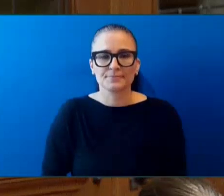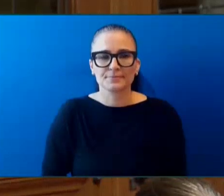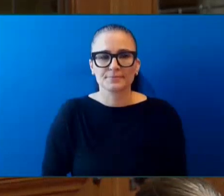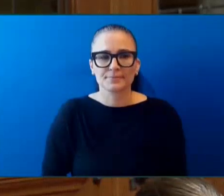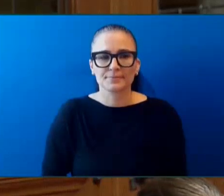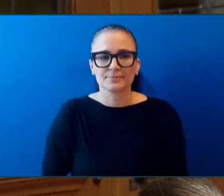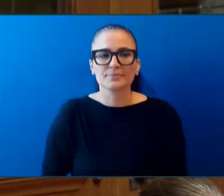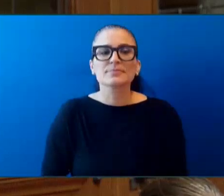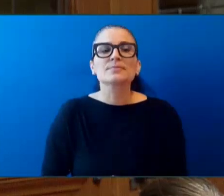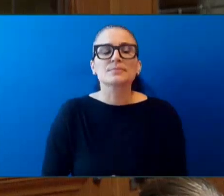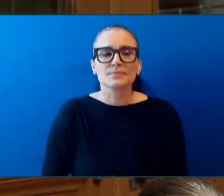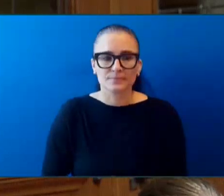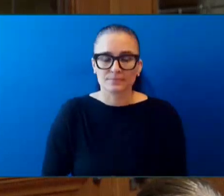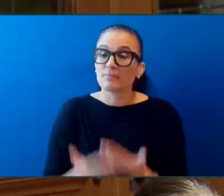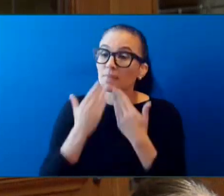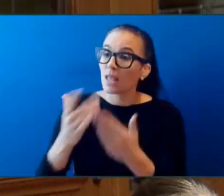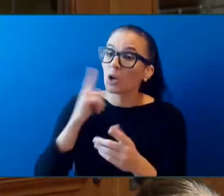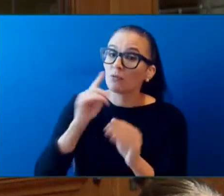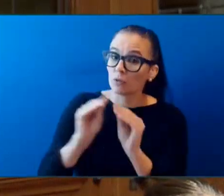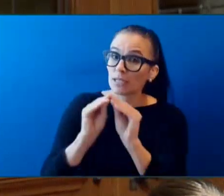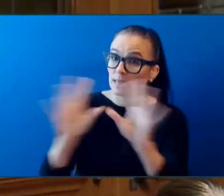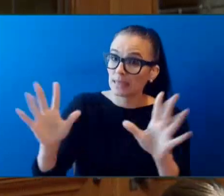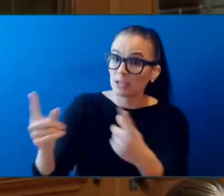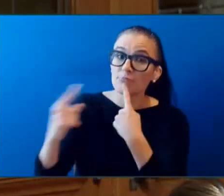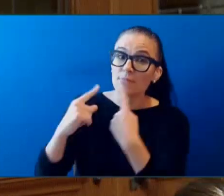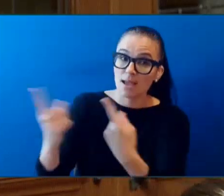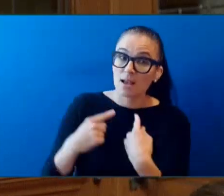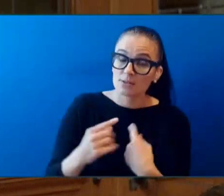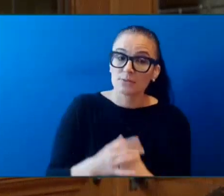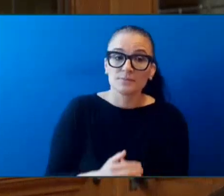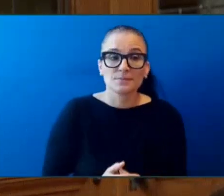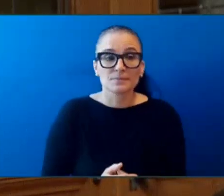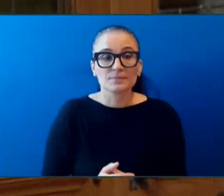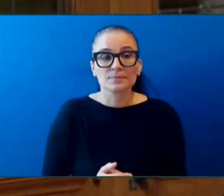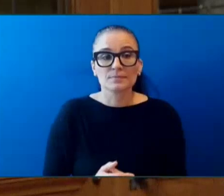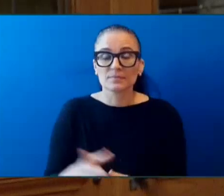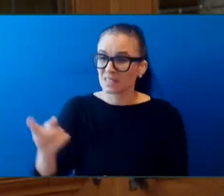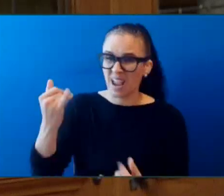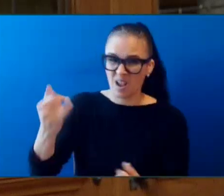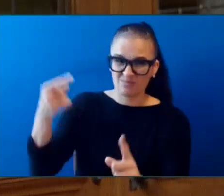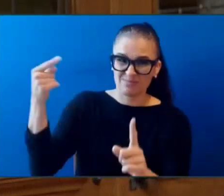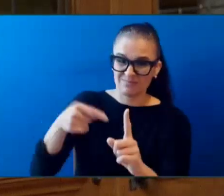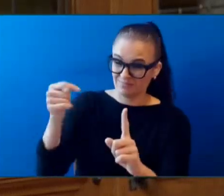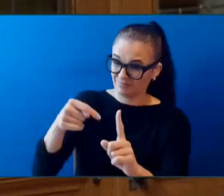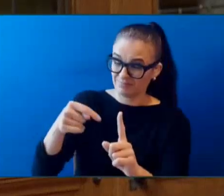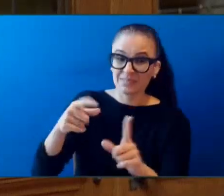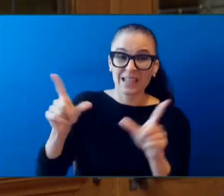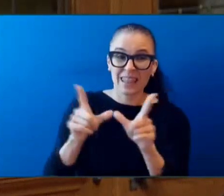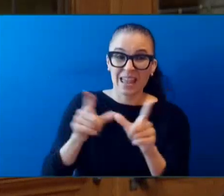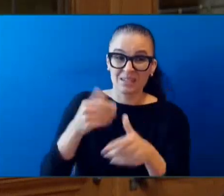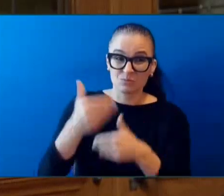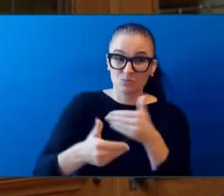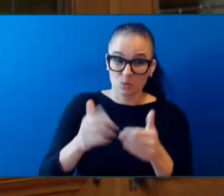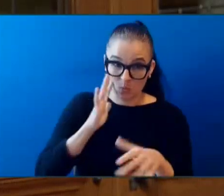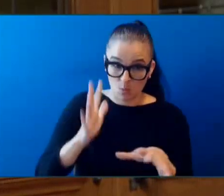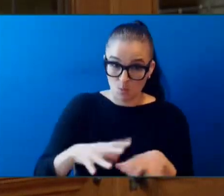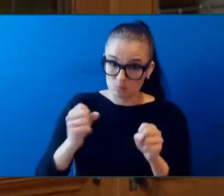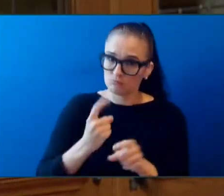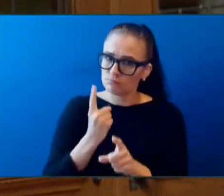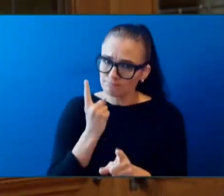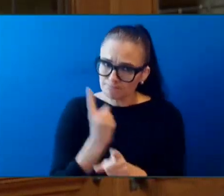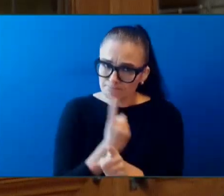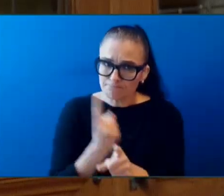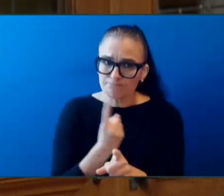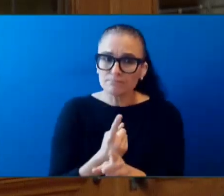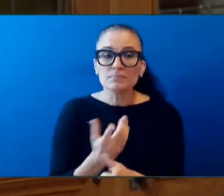the, in particular, licensing process will be done in a good way. The government's job is to protect people and the